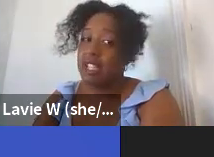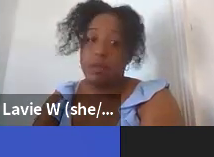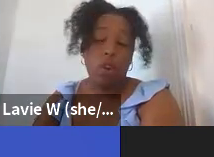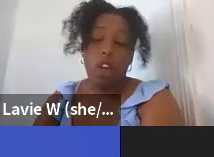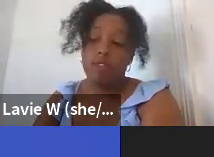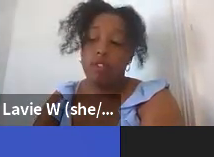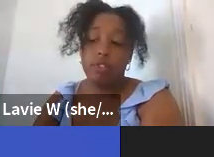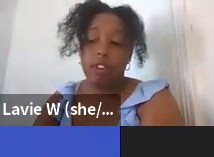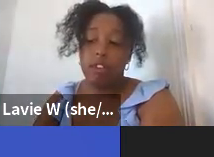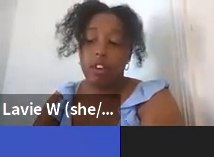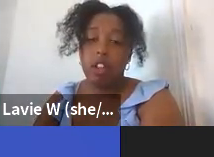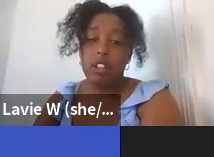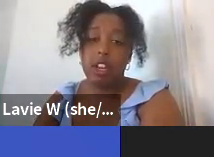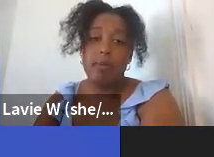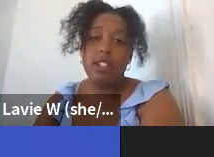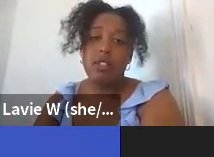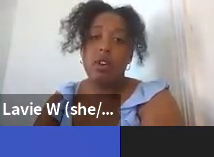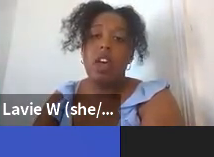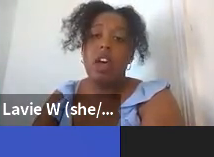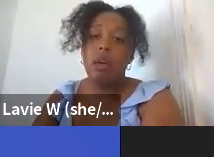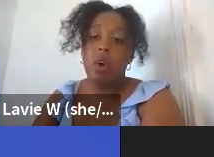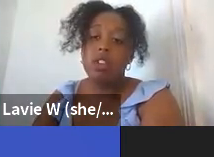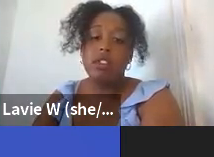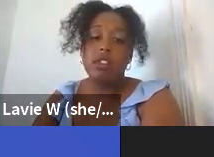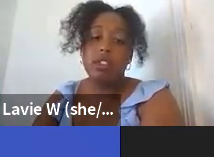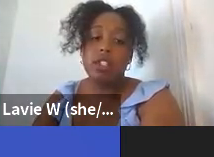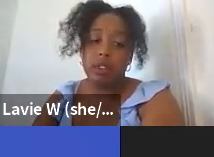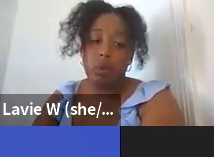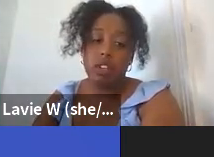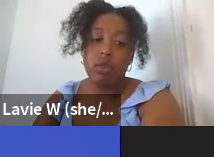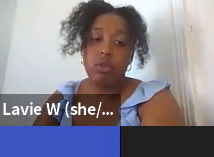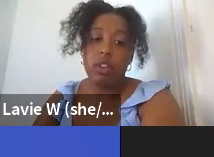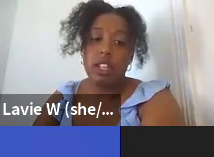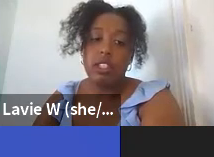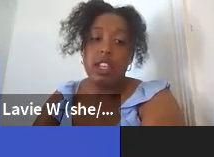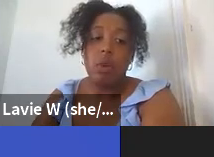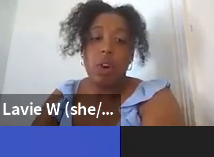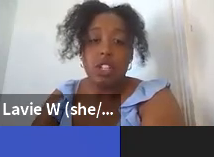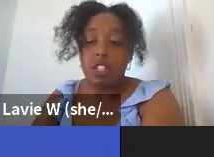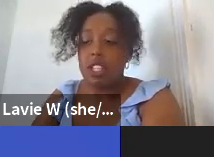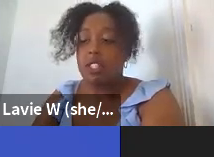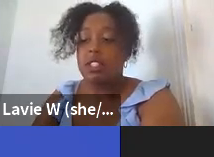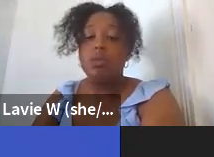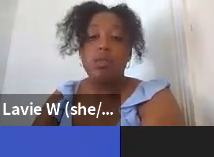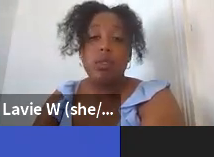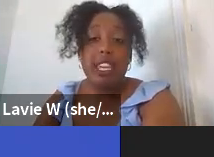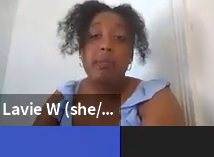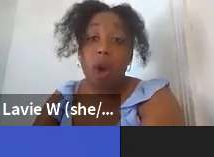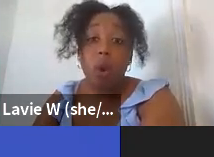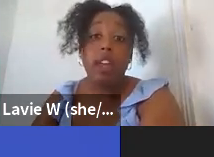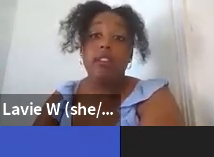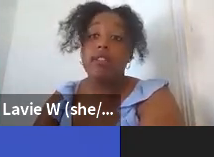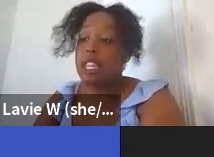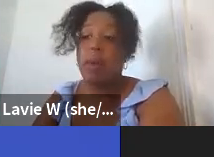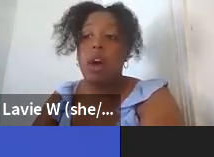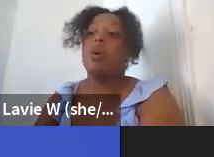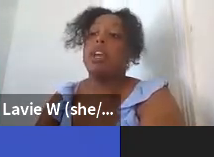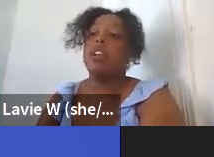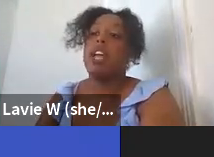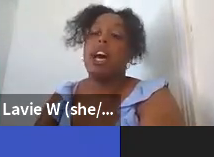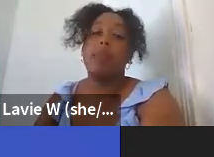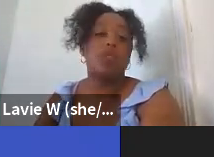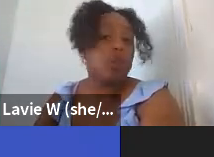the conversation that has been going on for a very, very long time. And so I want to encourage everyone who is watching this to keep going, keep